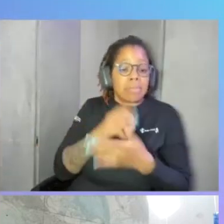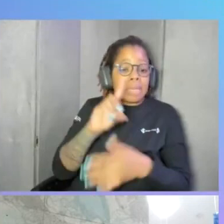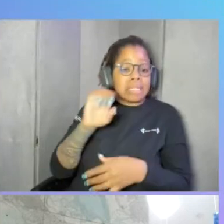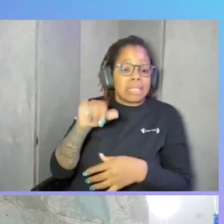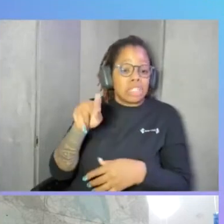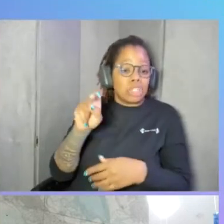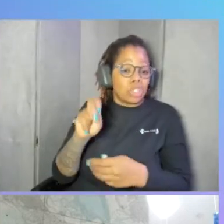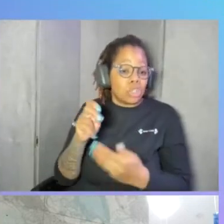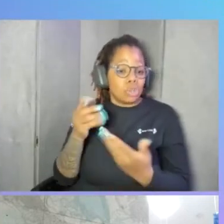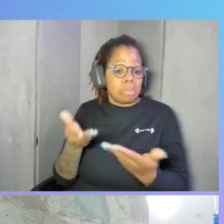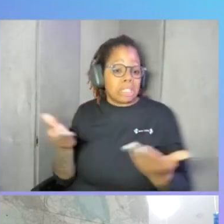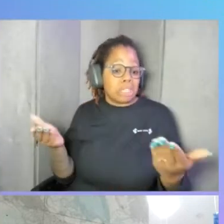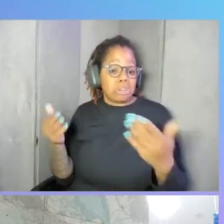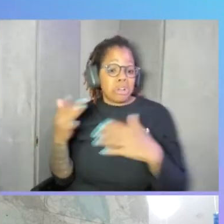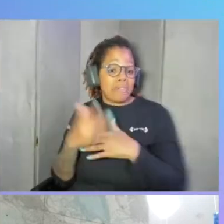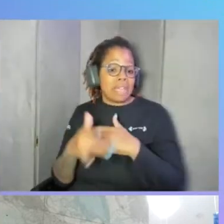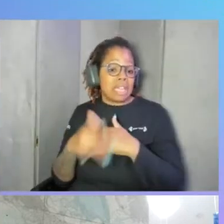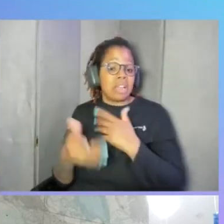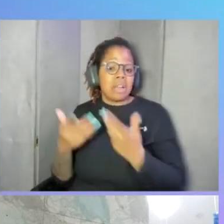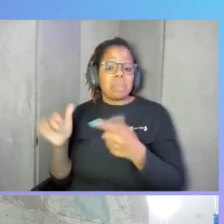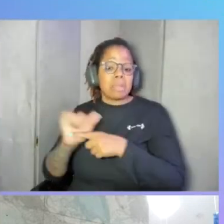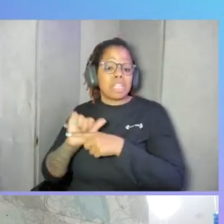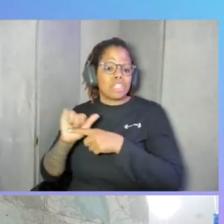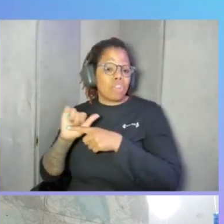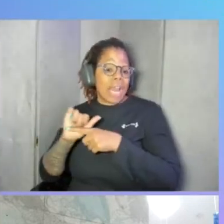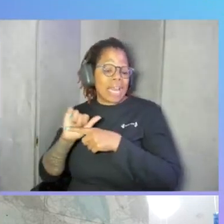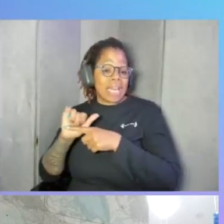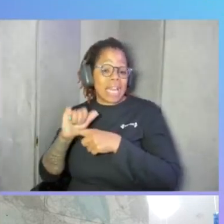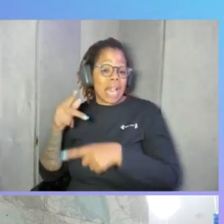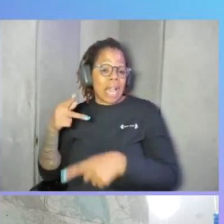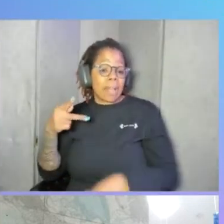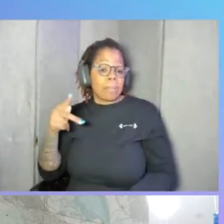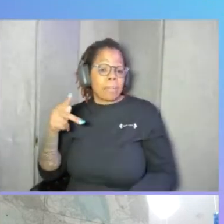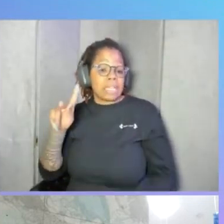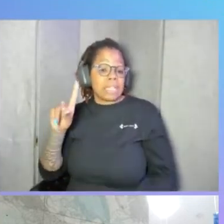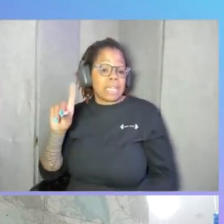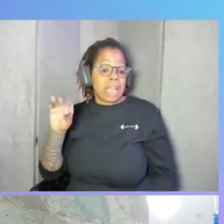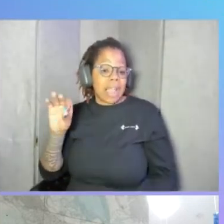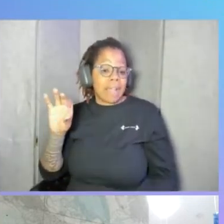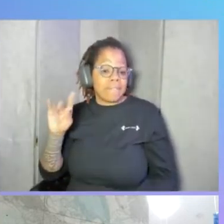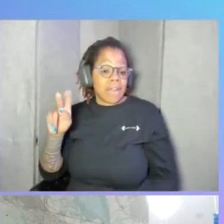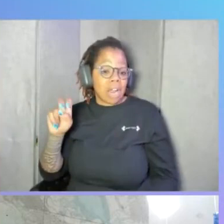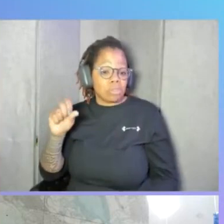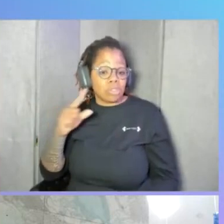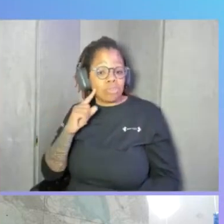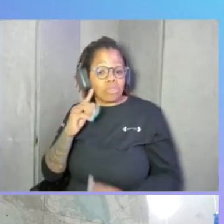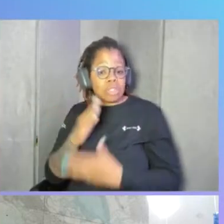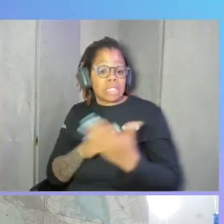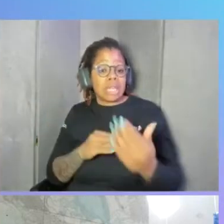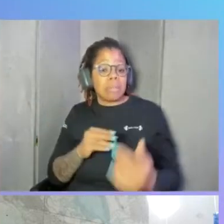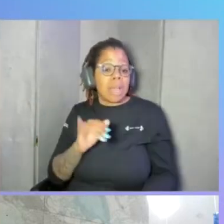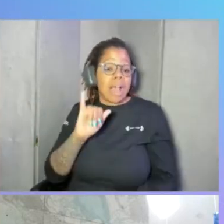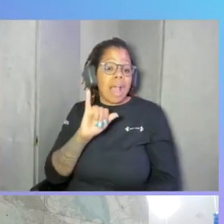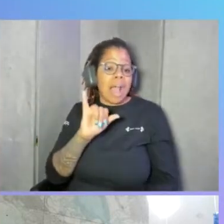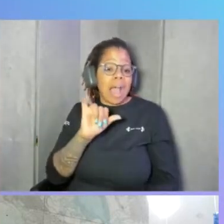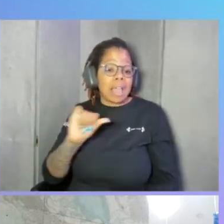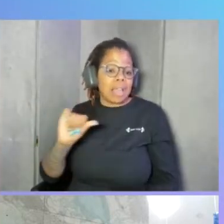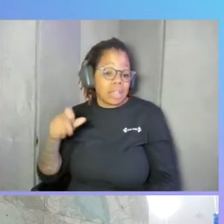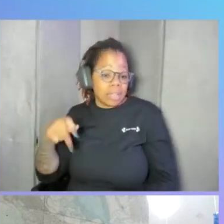that are out. For example, the training PDF files for some of the IAAP